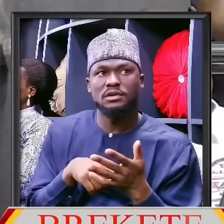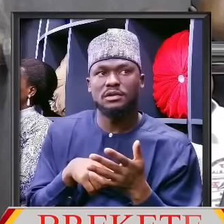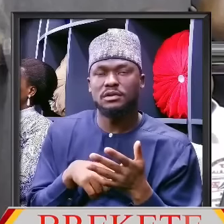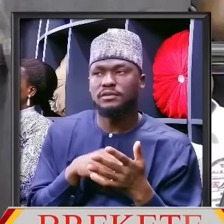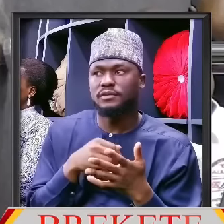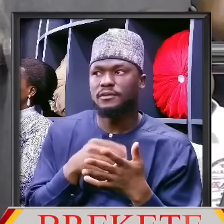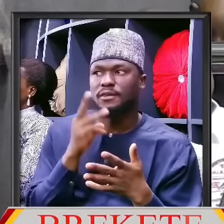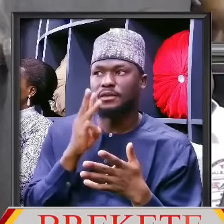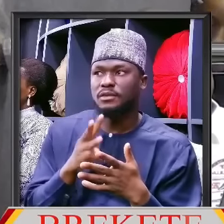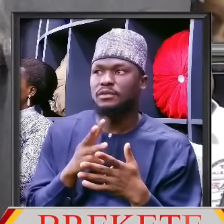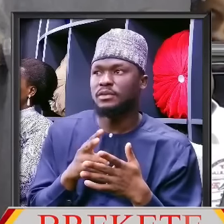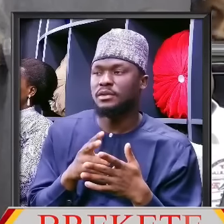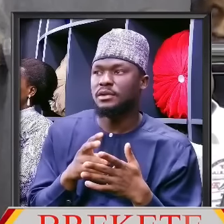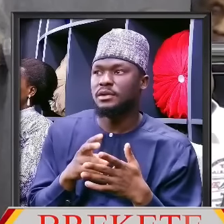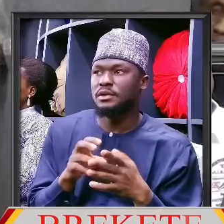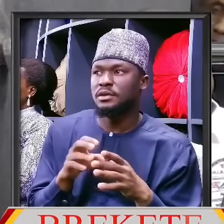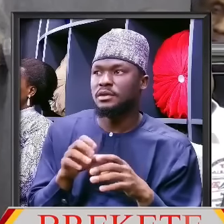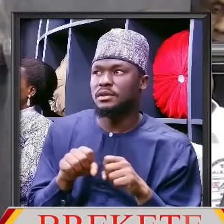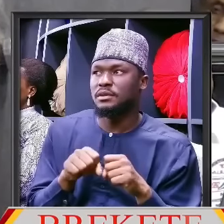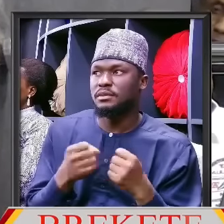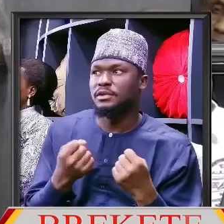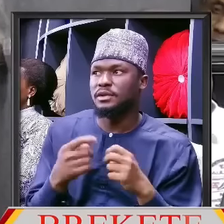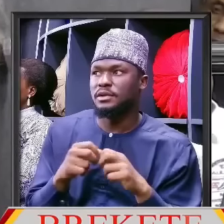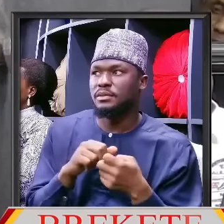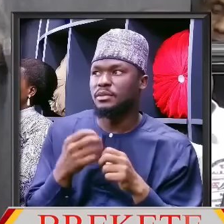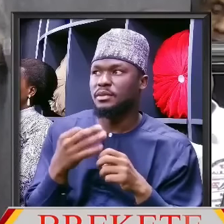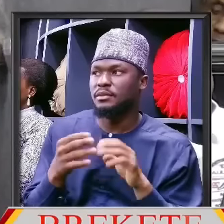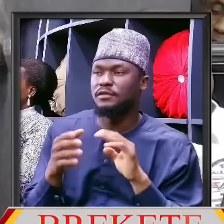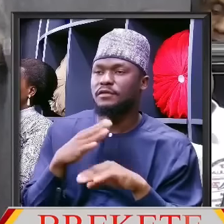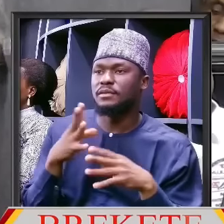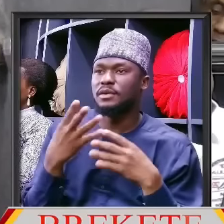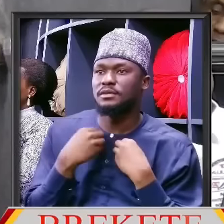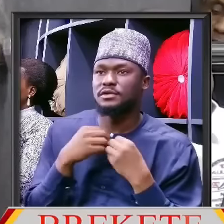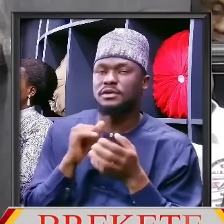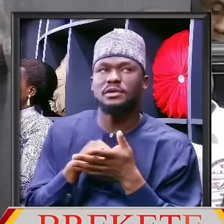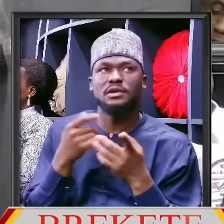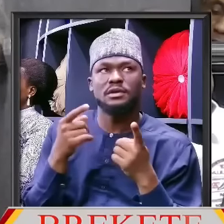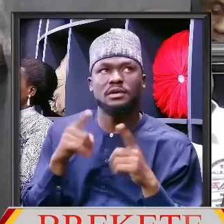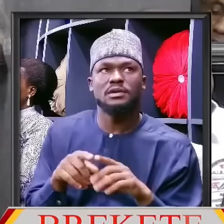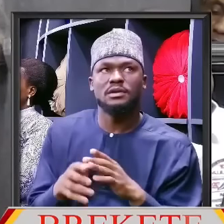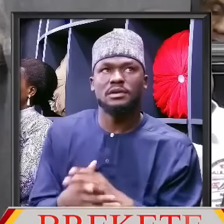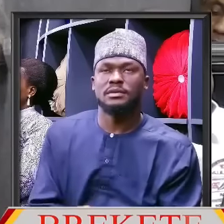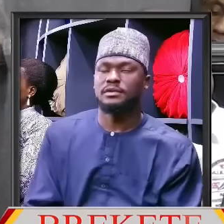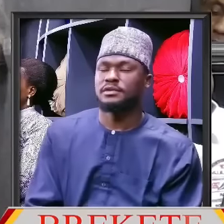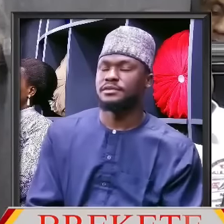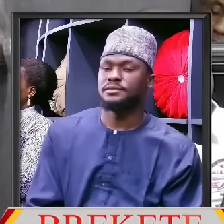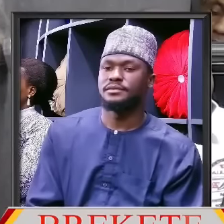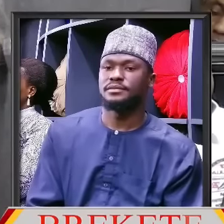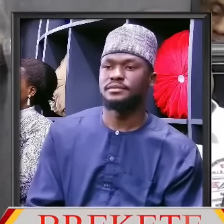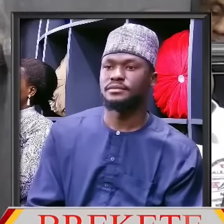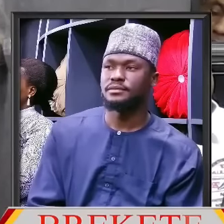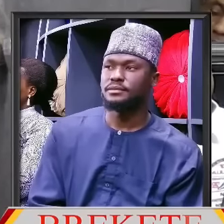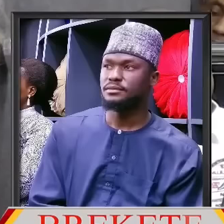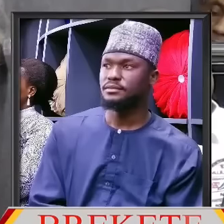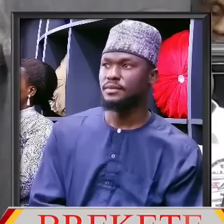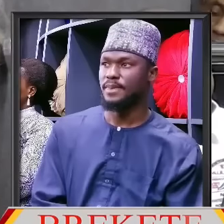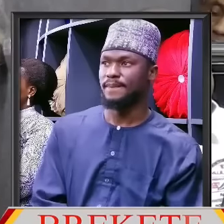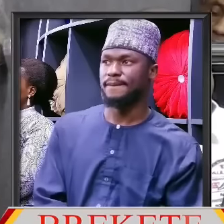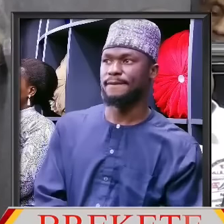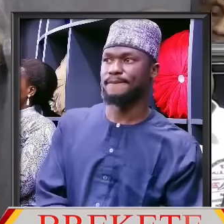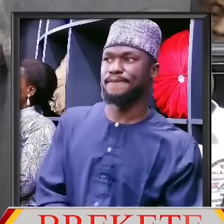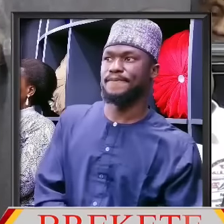that problem of over admission, where it happened, maybe political will not be that time for those way it do have,